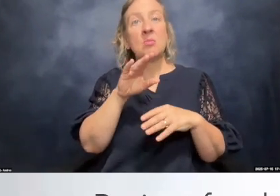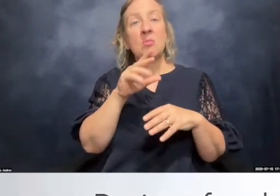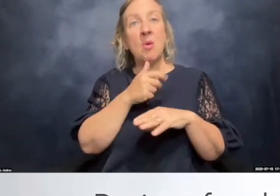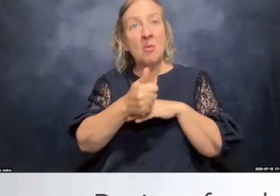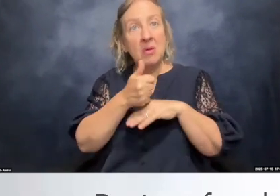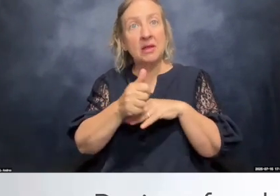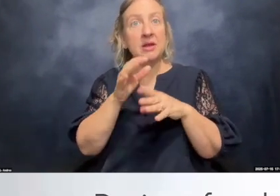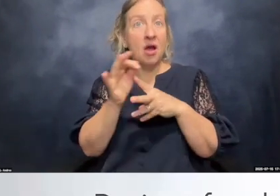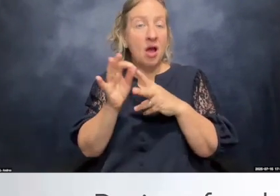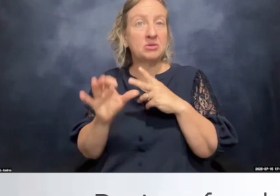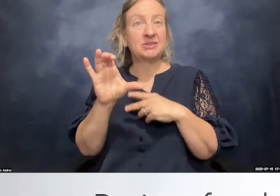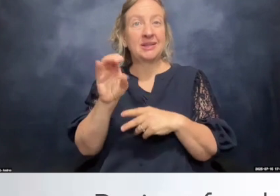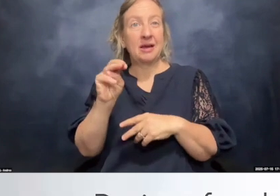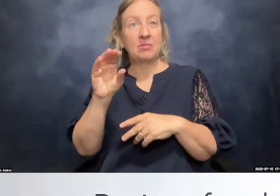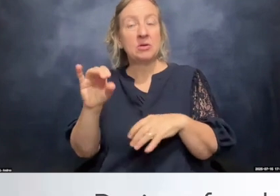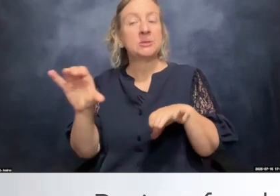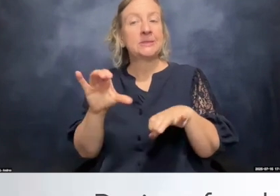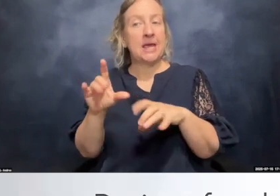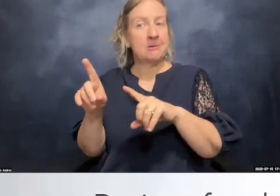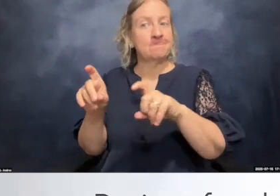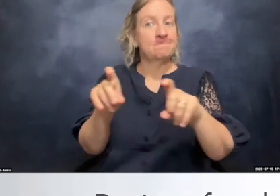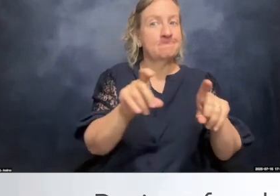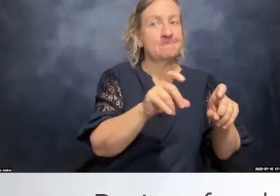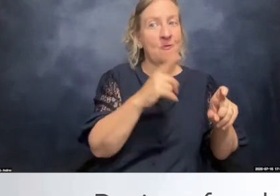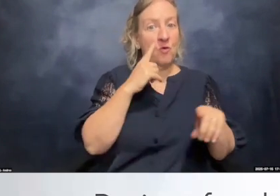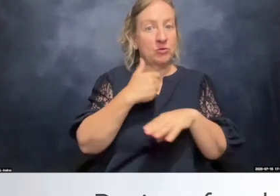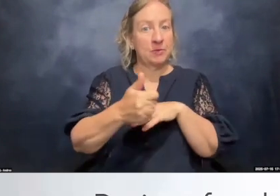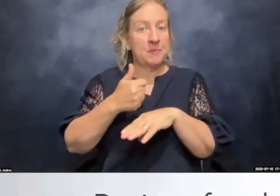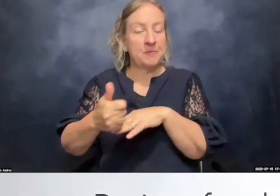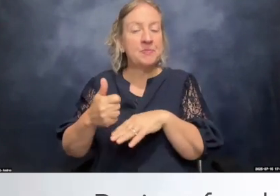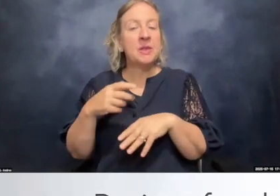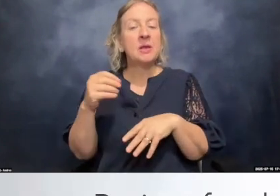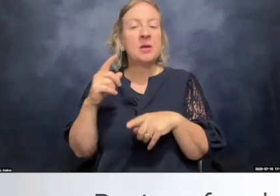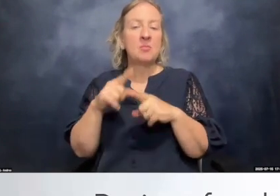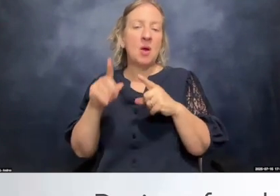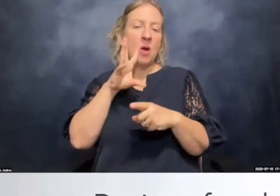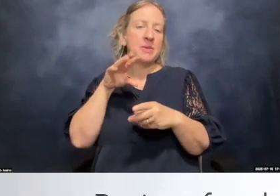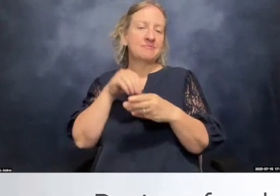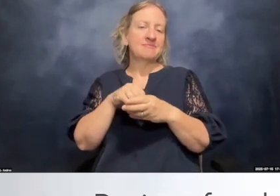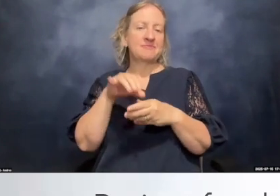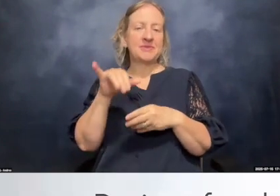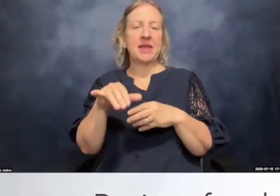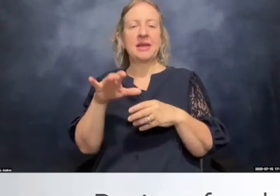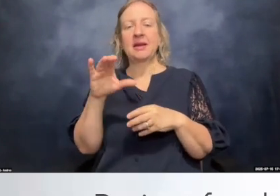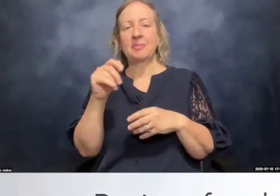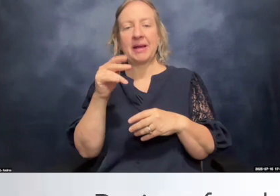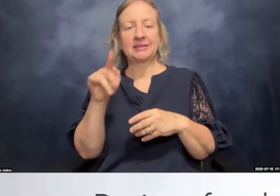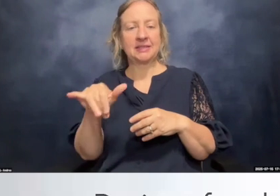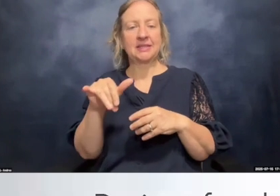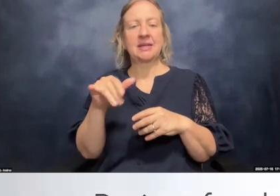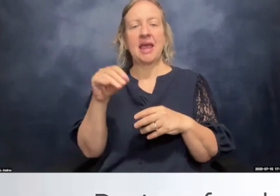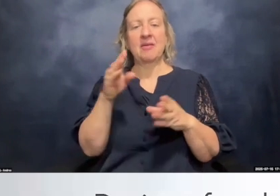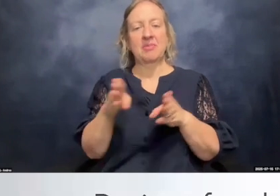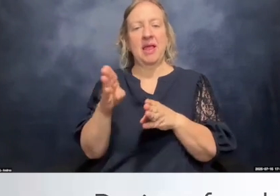community transportation needs assessments, but these will be captured in the planning and capacity building overview. CMO funds